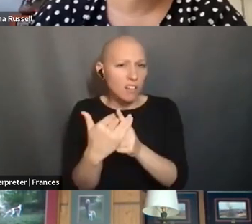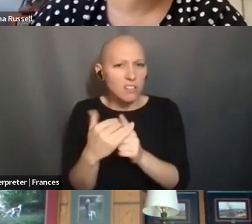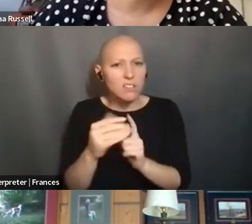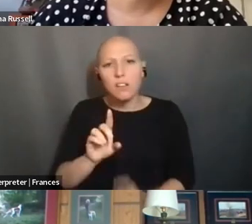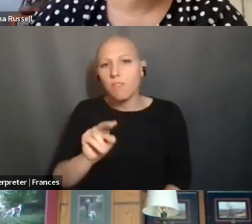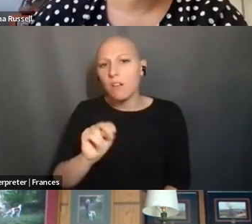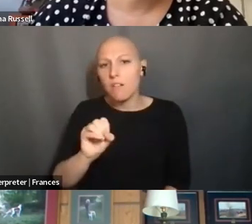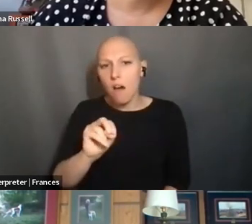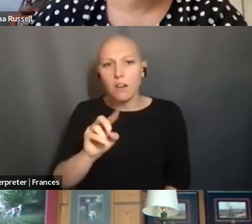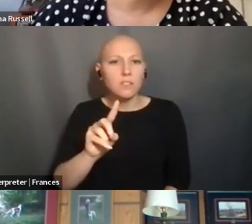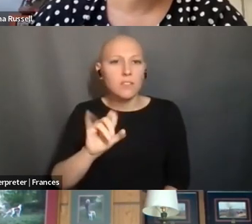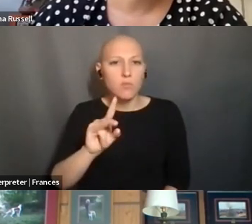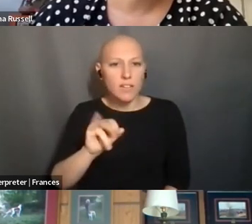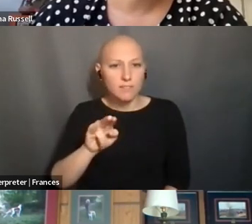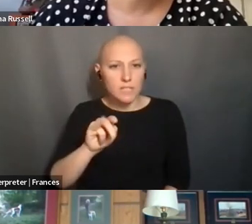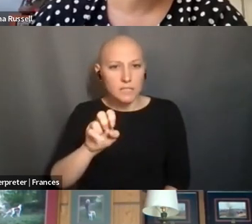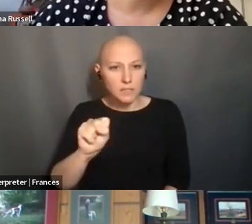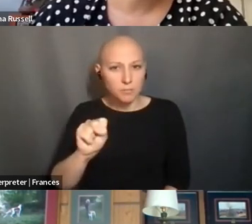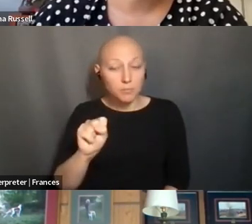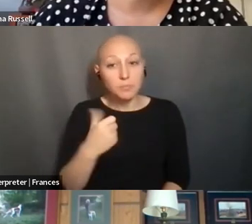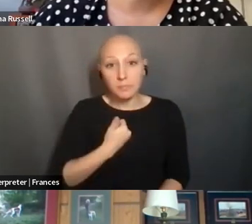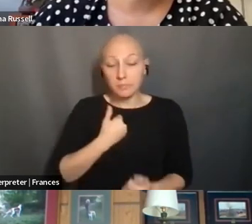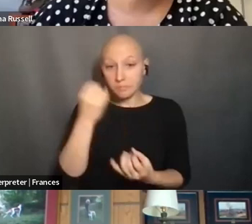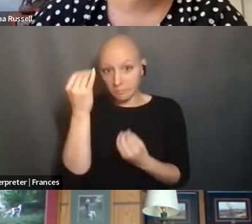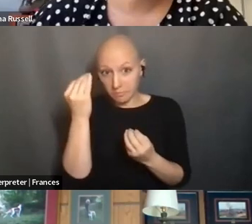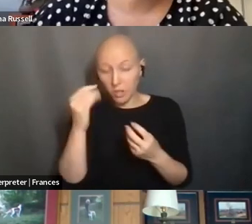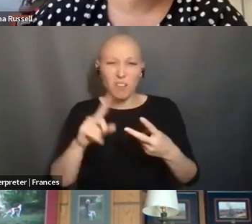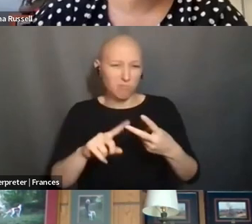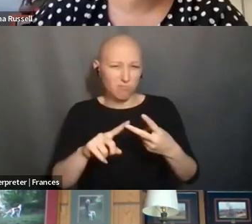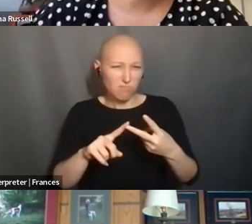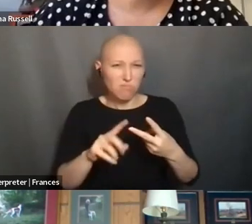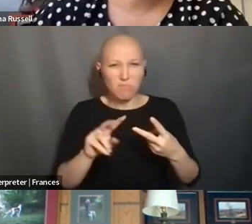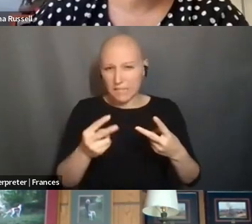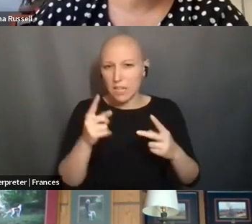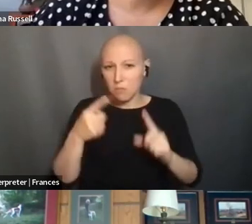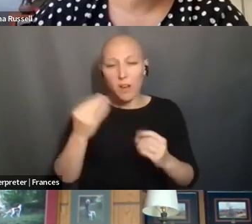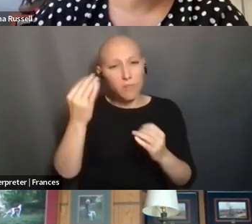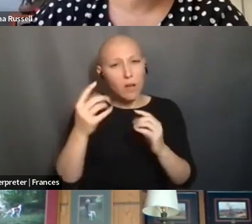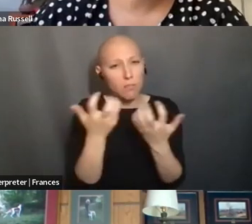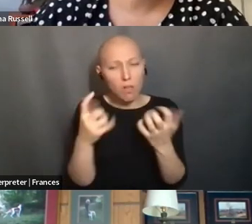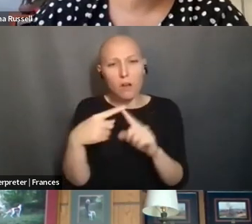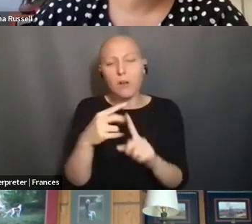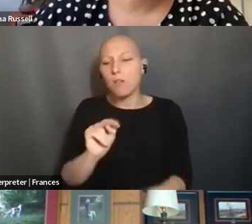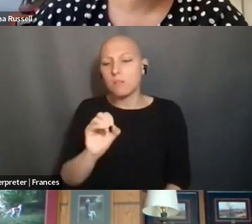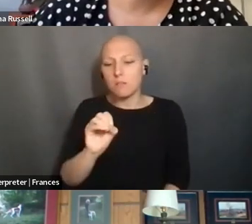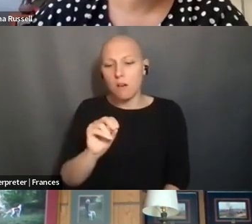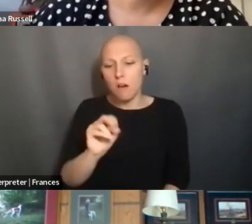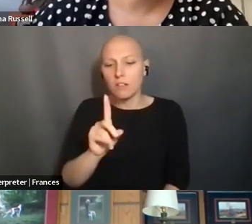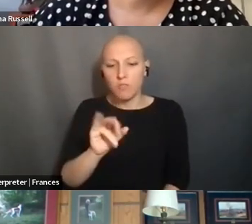point in thinking. I've thought a lot about non-directiveness, its historical evolution, and